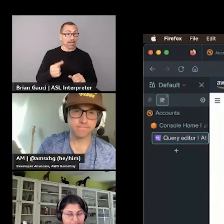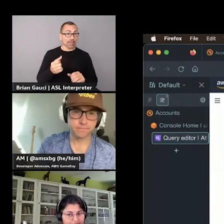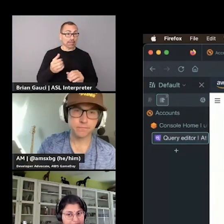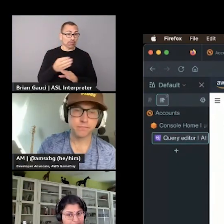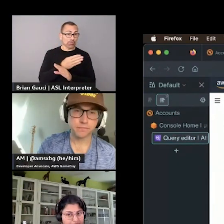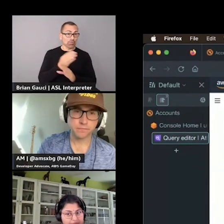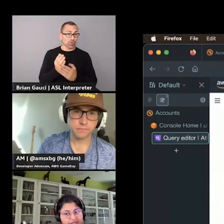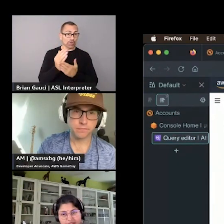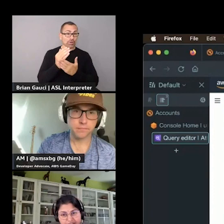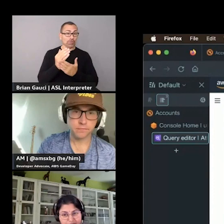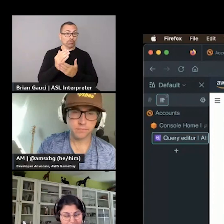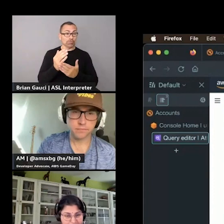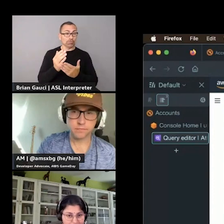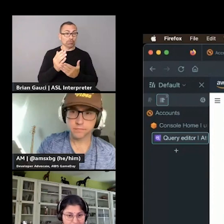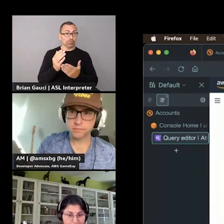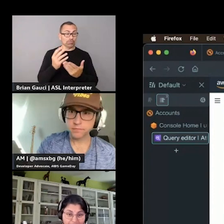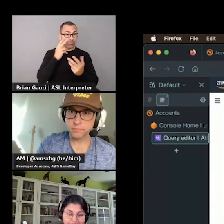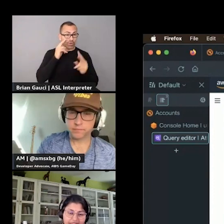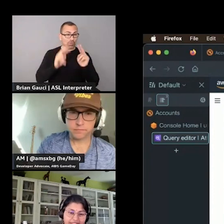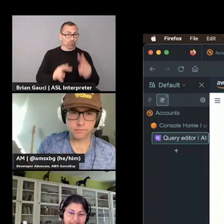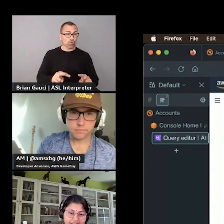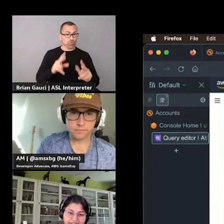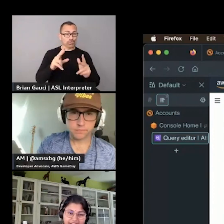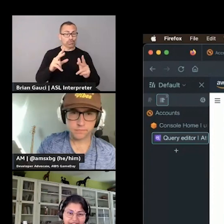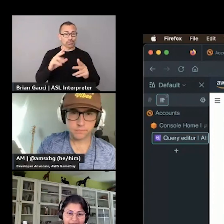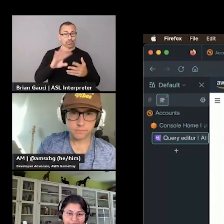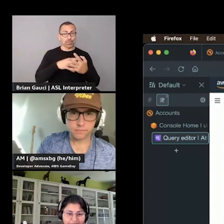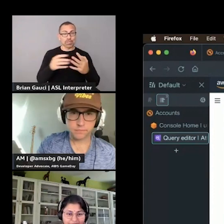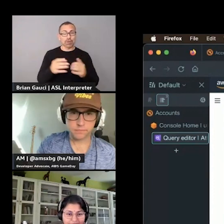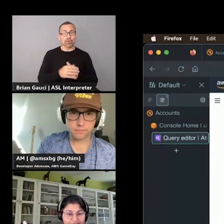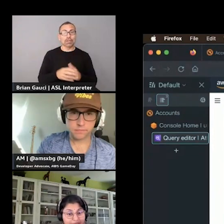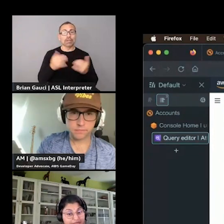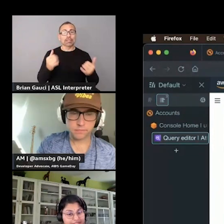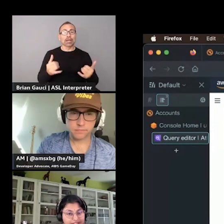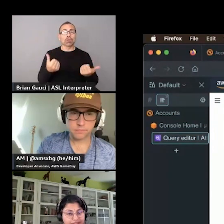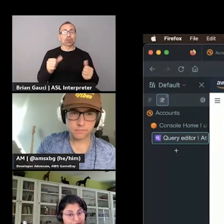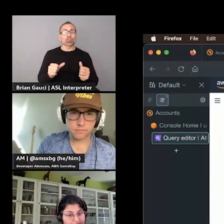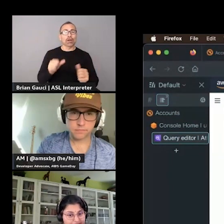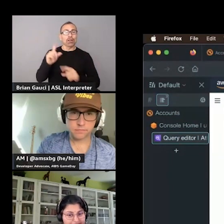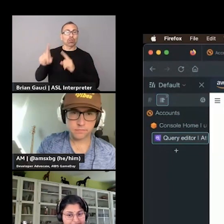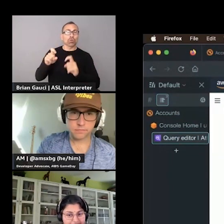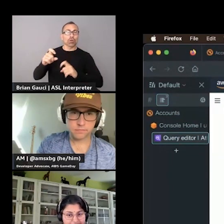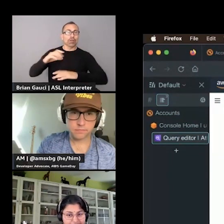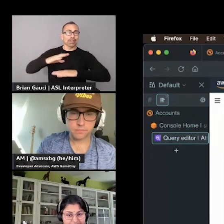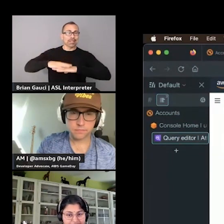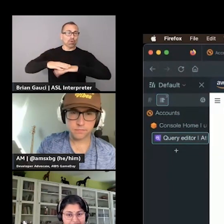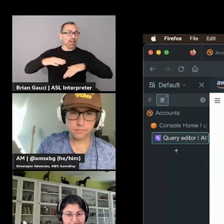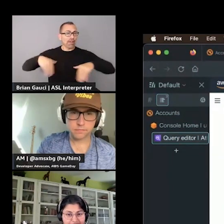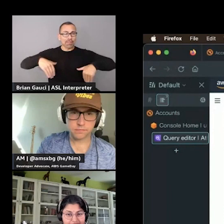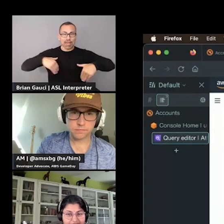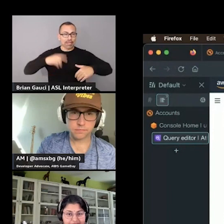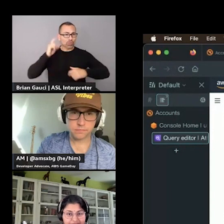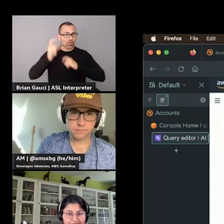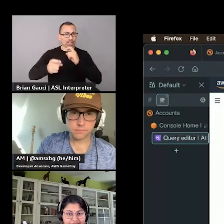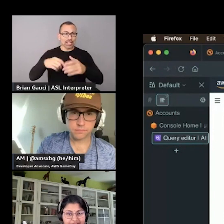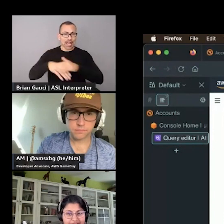on the hybrid demo DB customer table. Okay, let's try running a query on a table which I have not granted access.